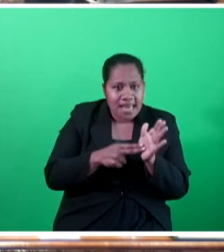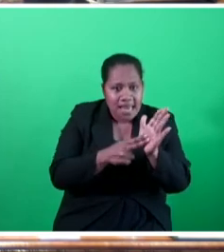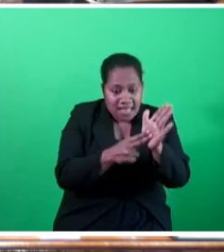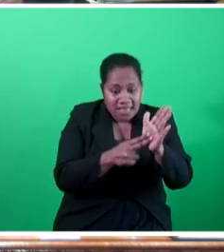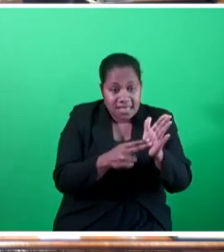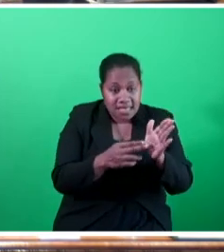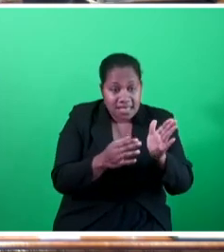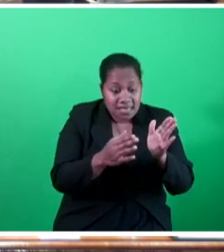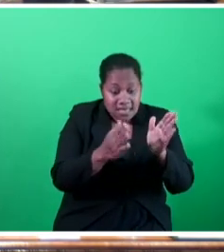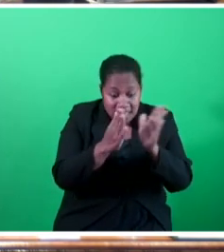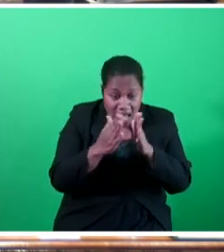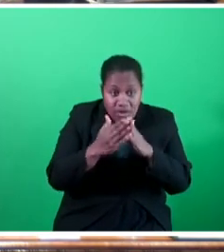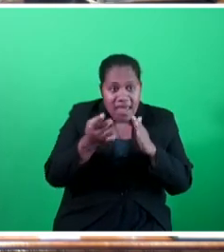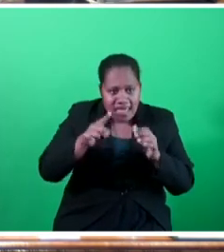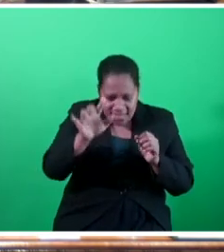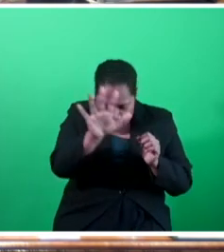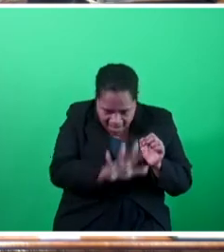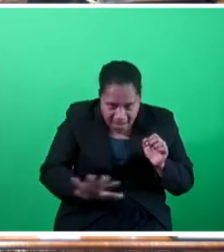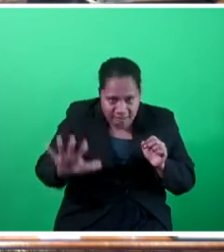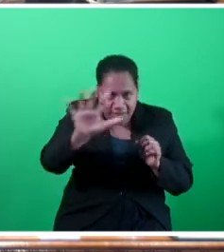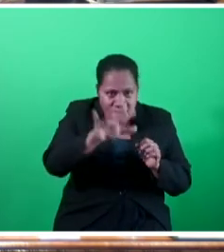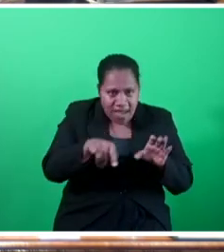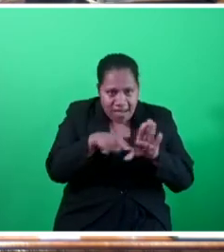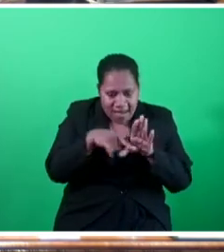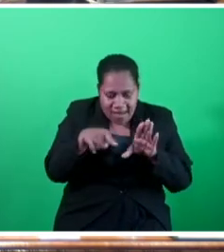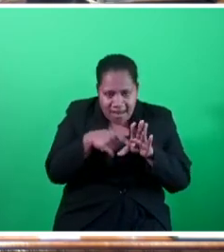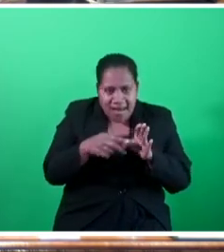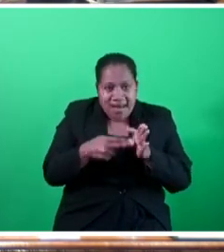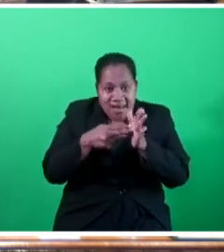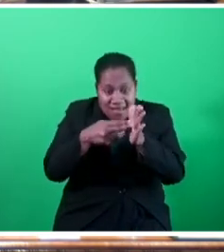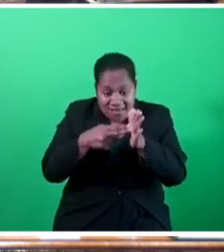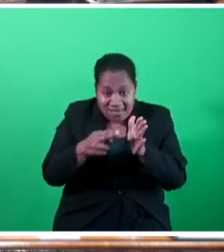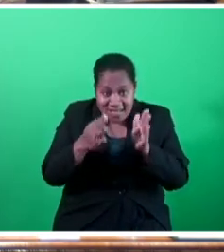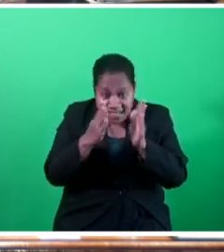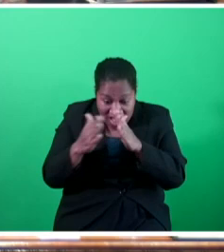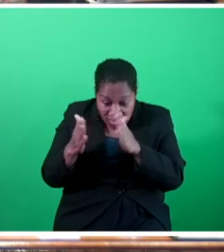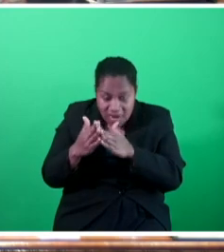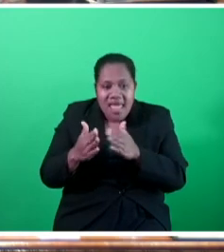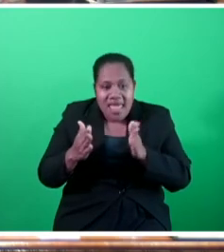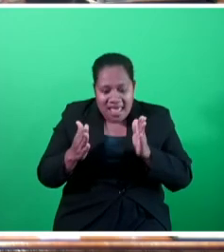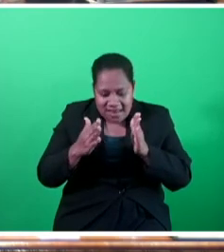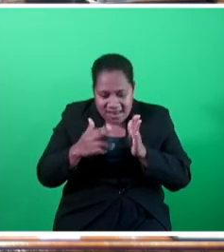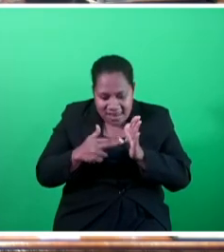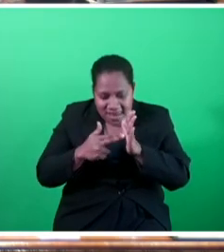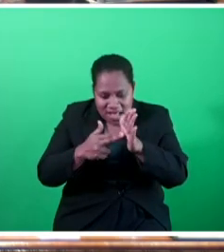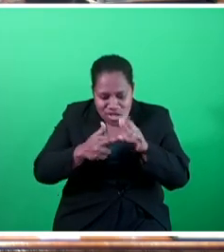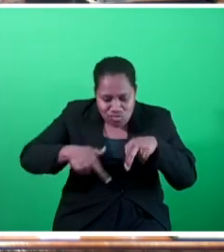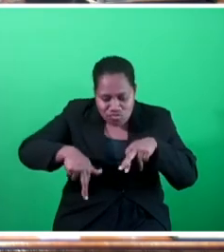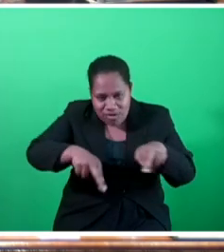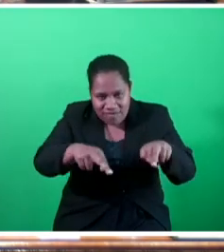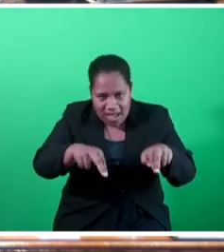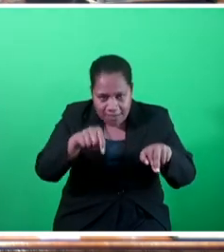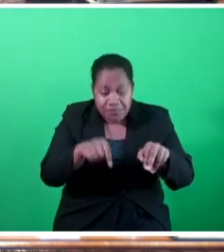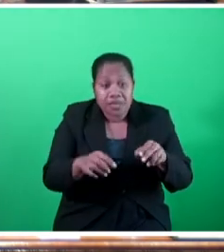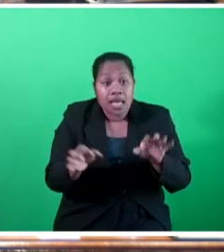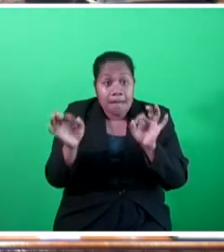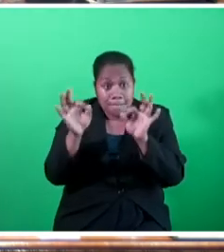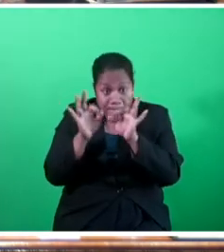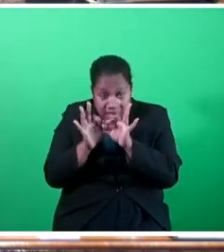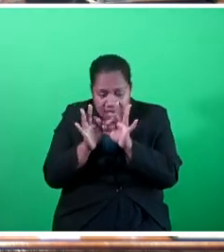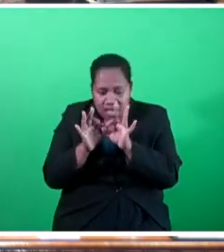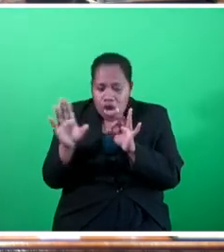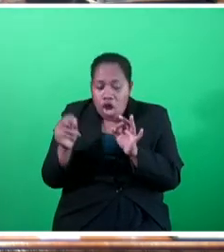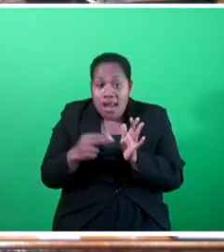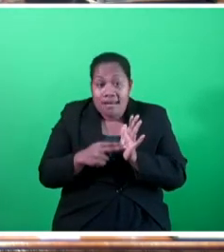the inland areas of Nadi town going towards Nadi River. Project B is from Nadi town, from